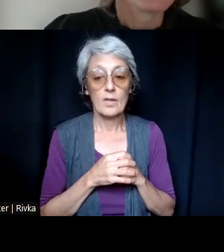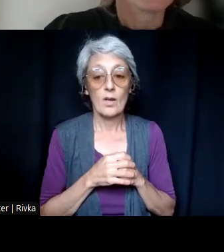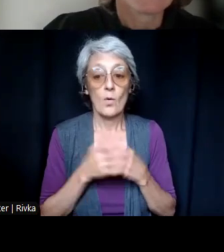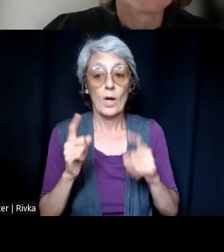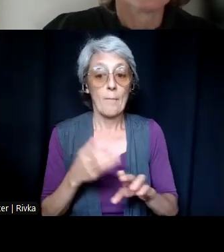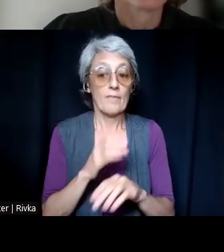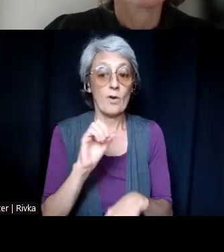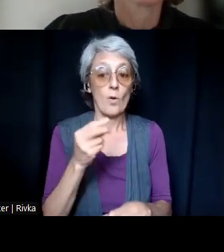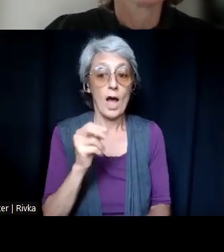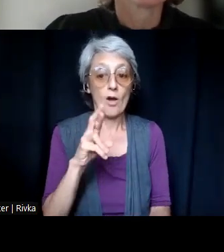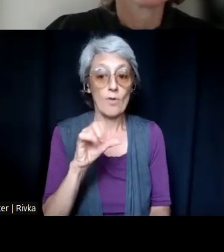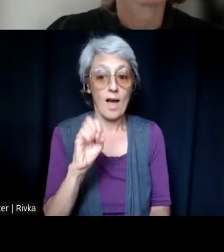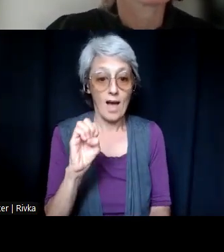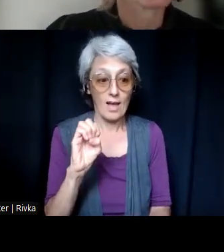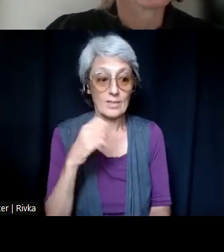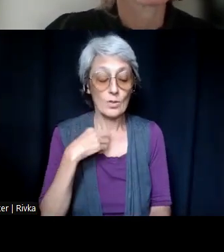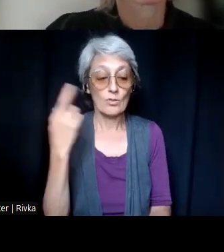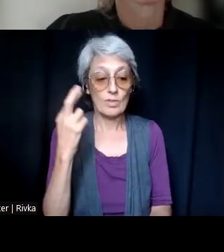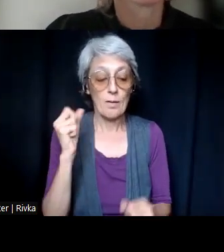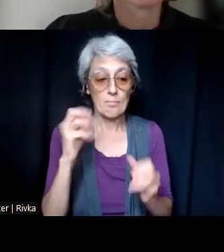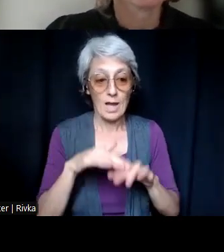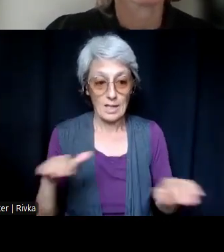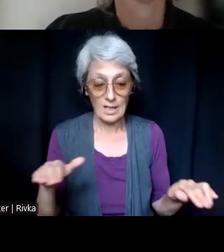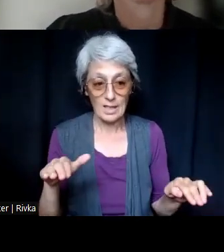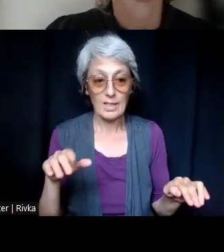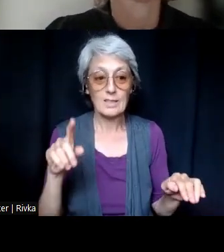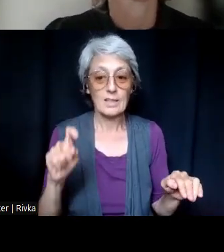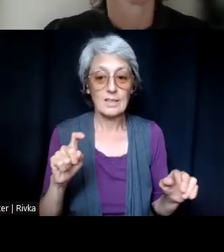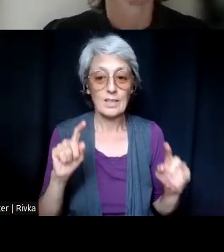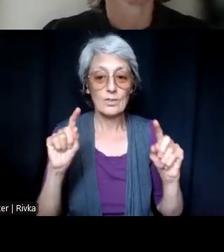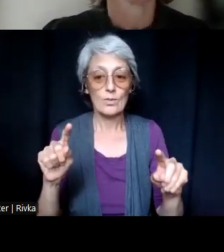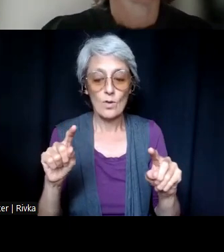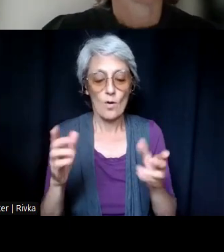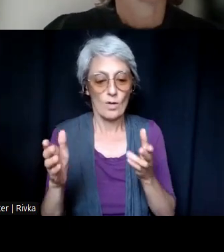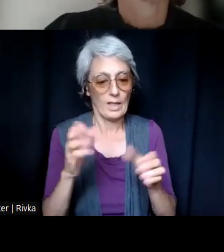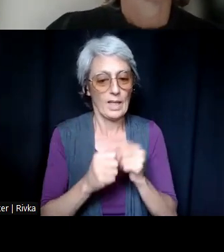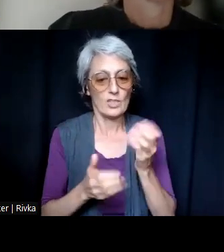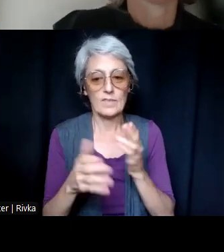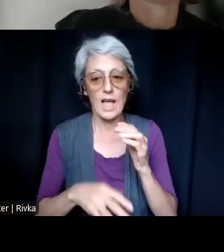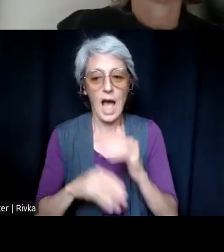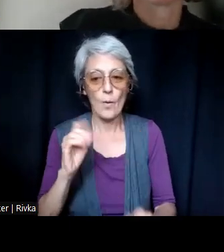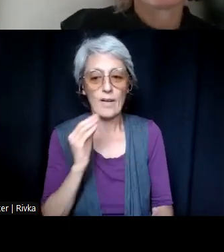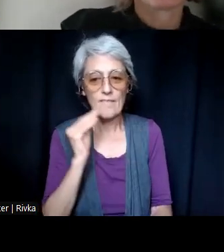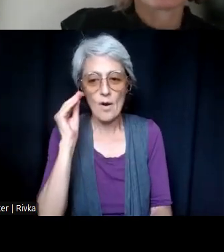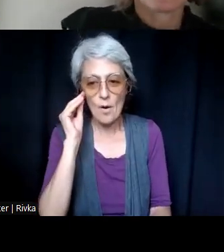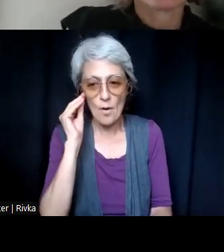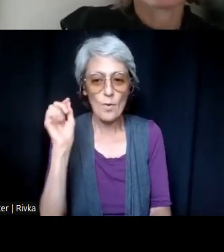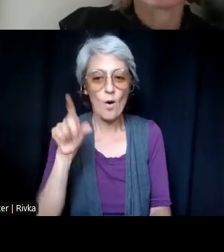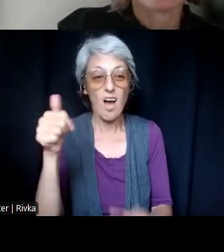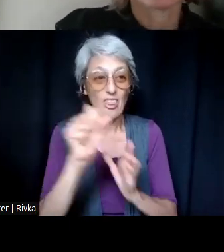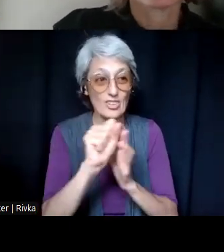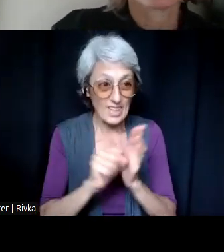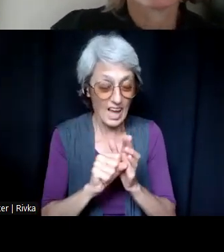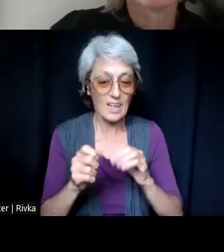lot of kids were needing to go to get services out of home, sometimes out of state, and not as much focus on